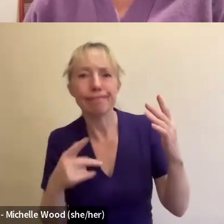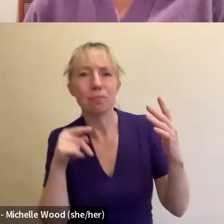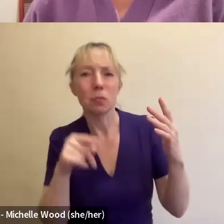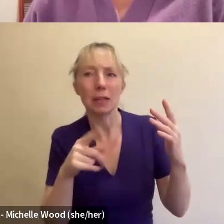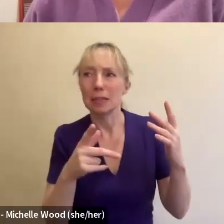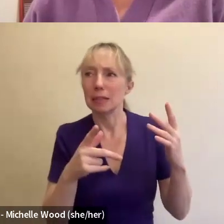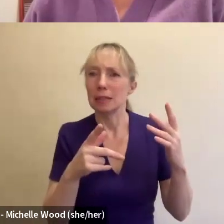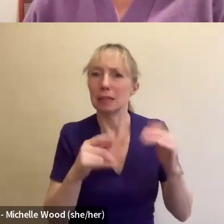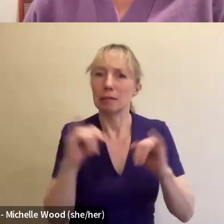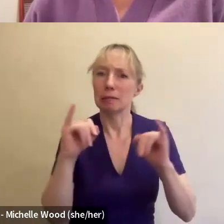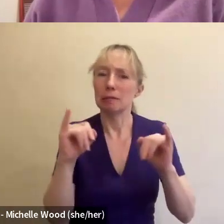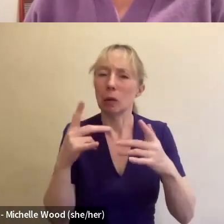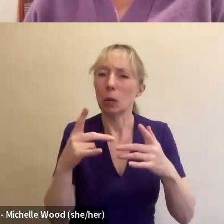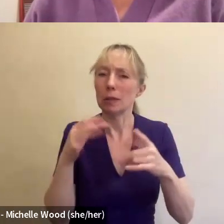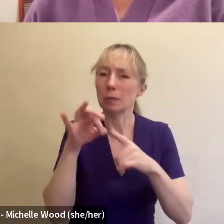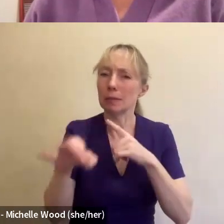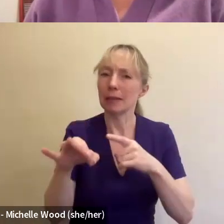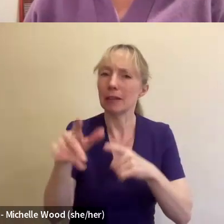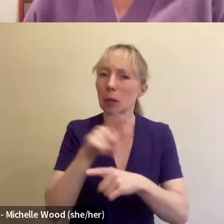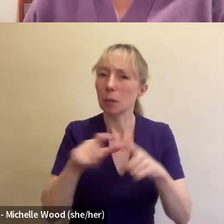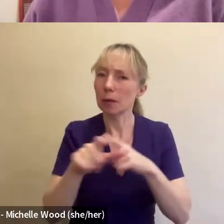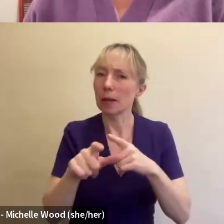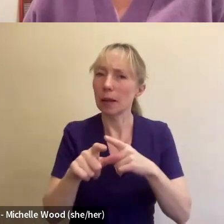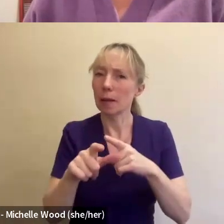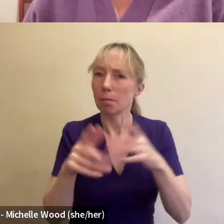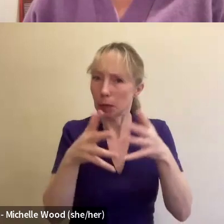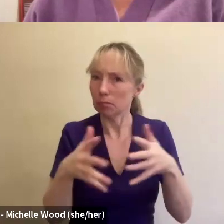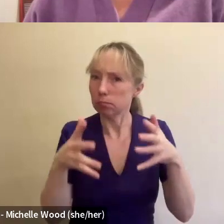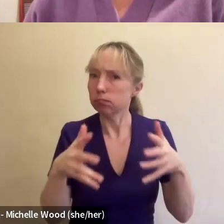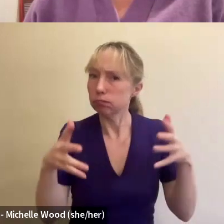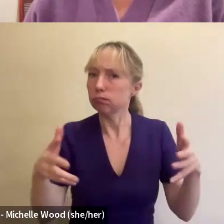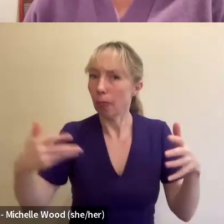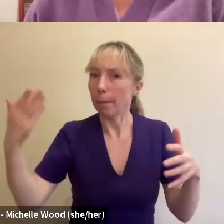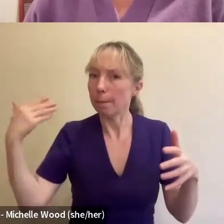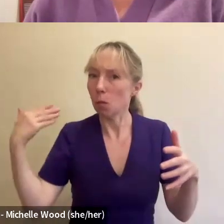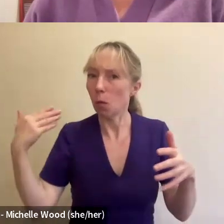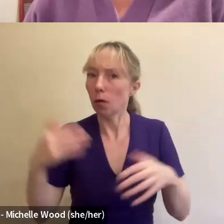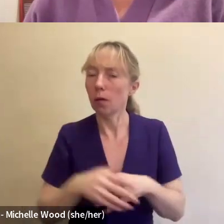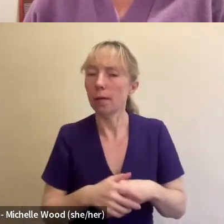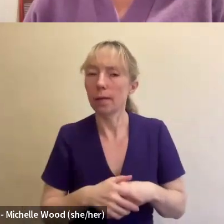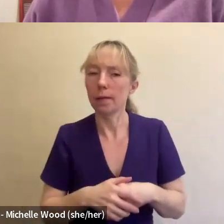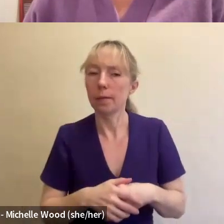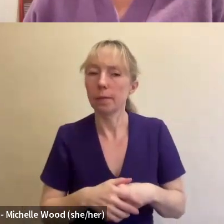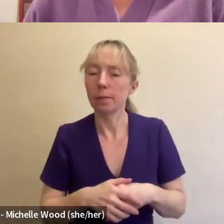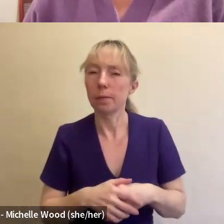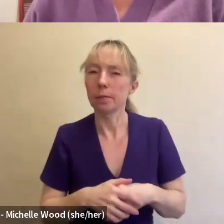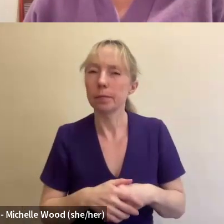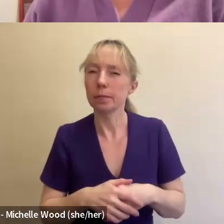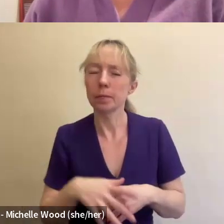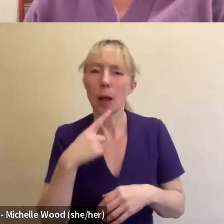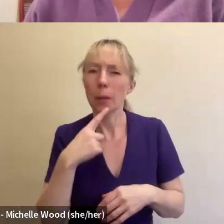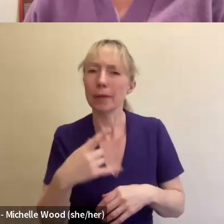more so now than before. And I won't say I feel the pressure to